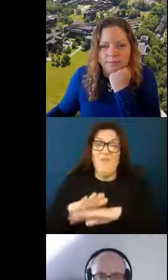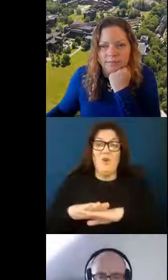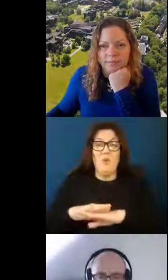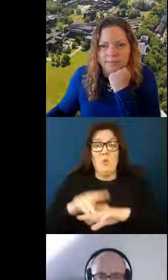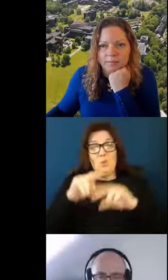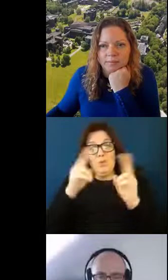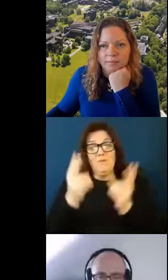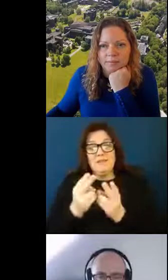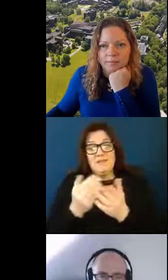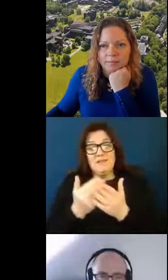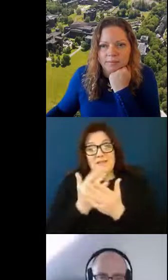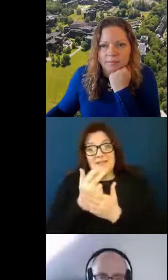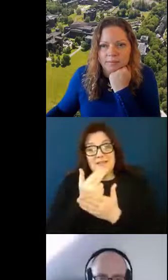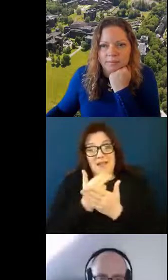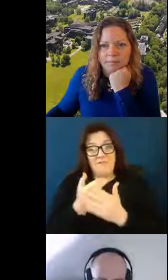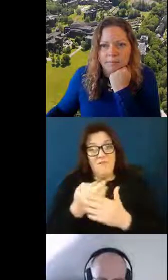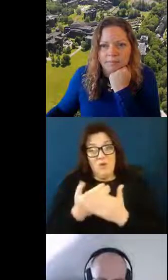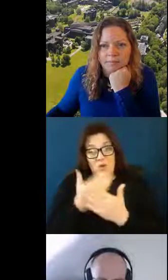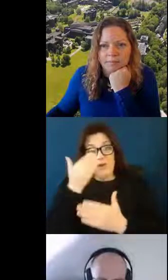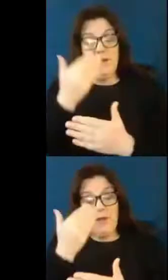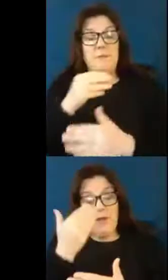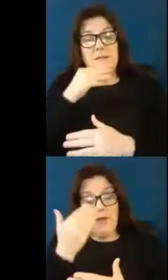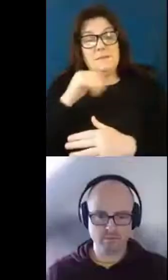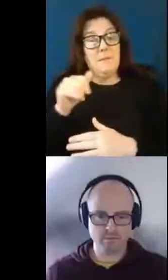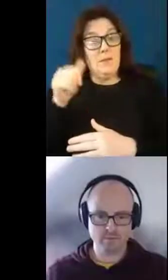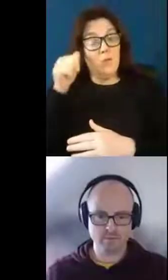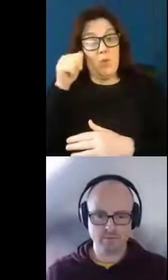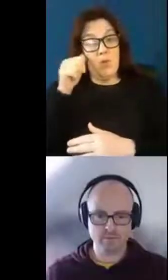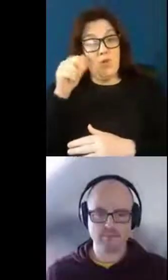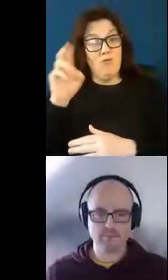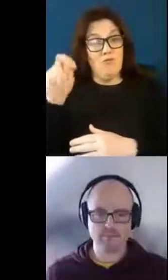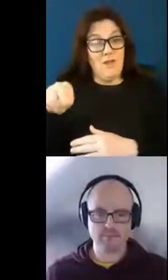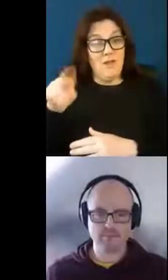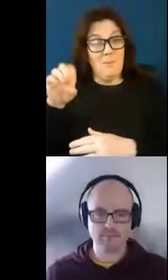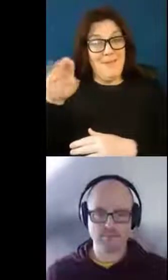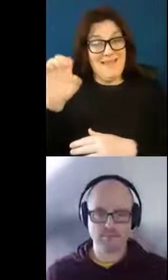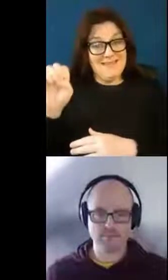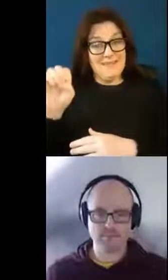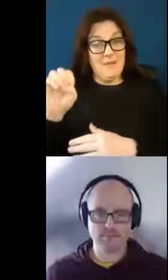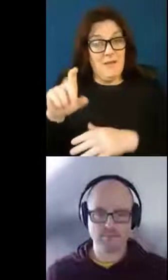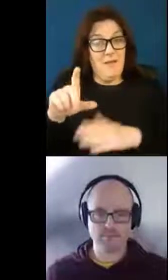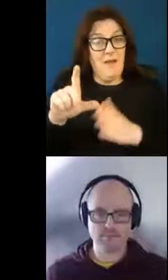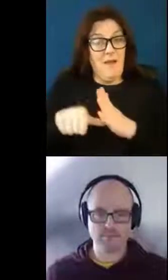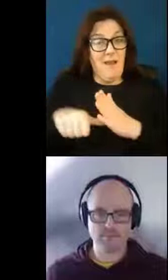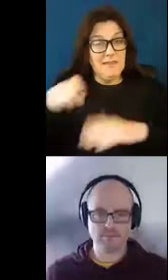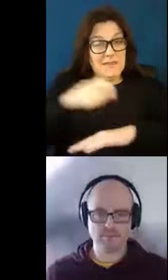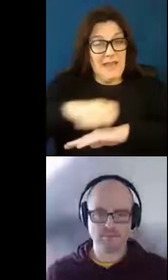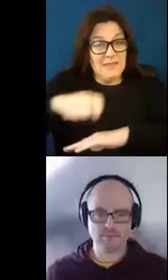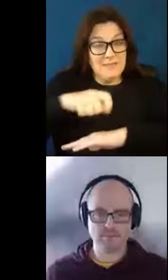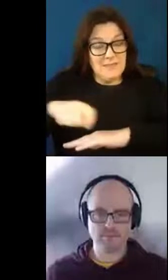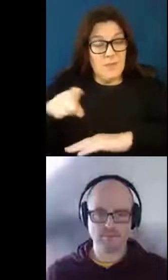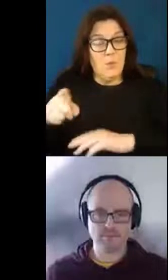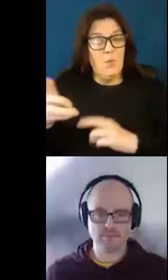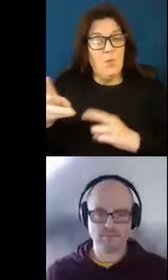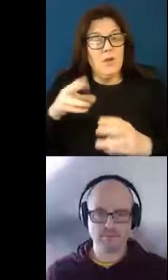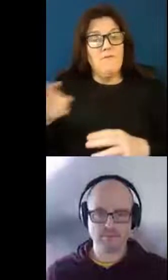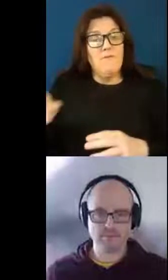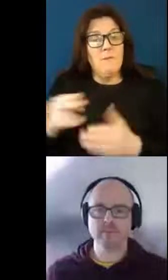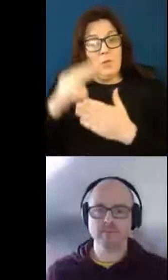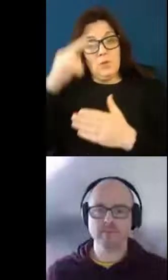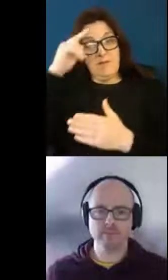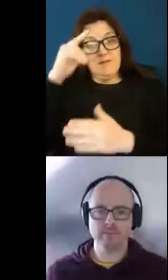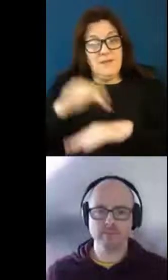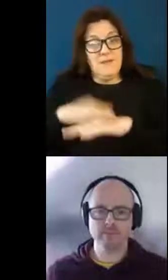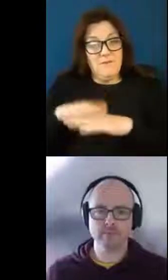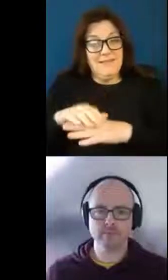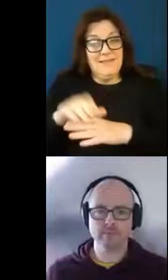guidelines, many of you may be familiar with the work of Ron Mace, who is an architect working out of the